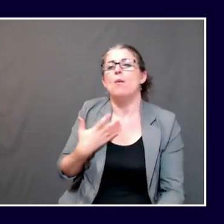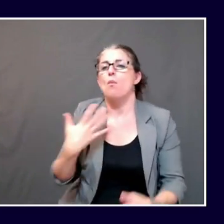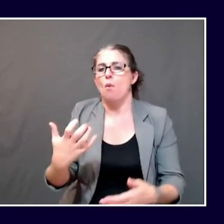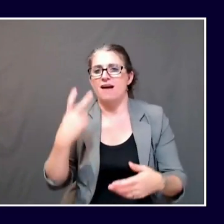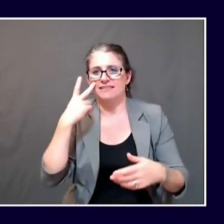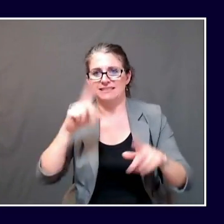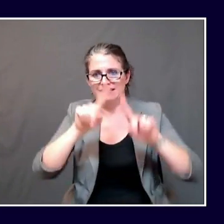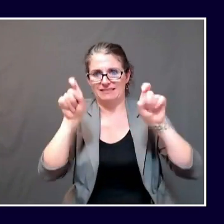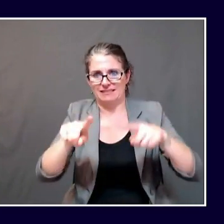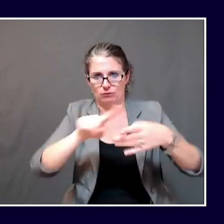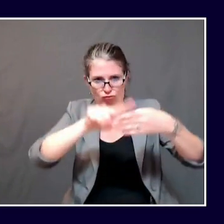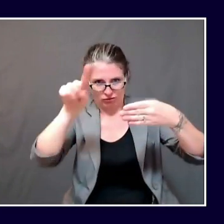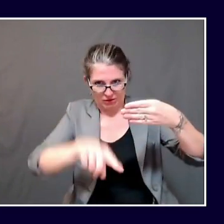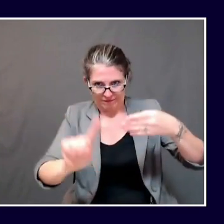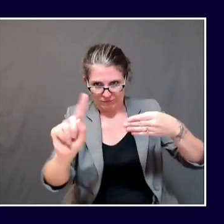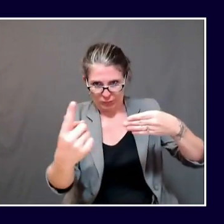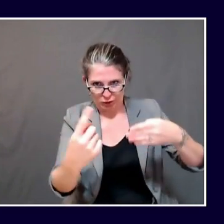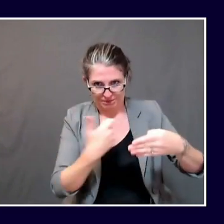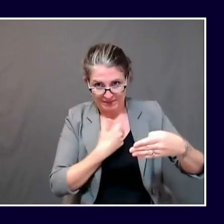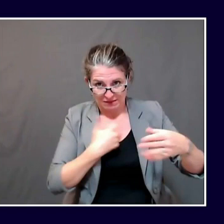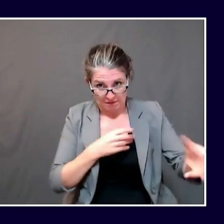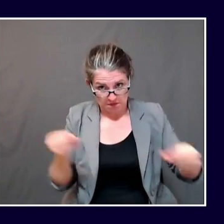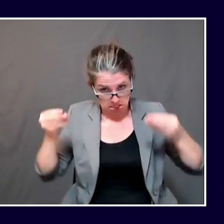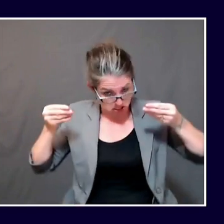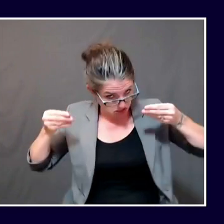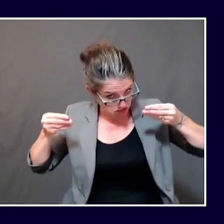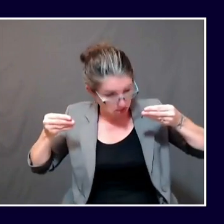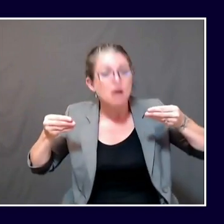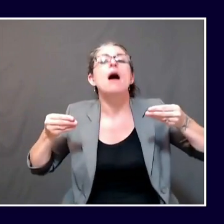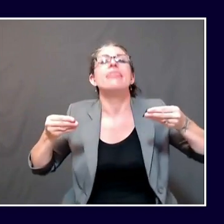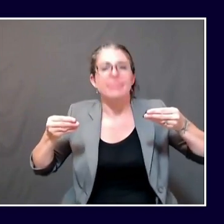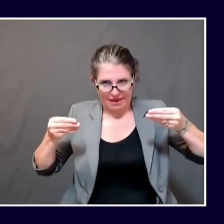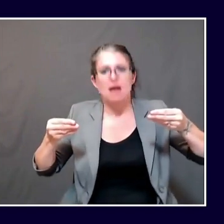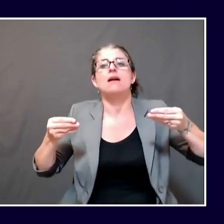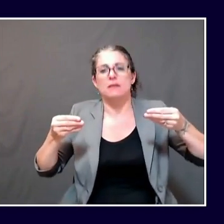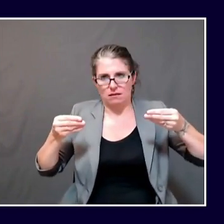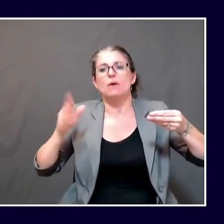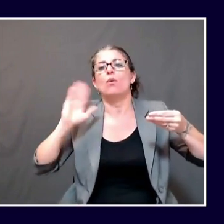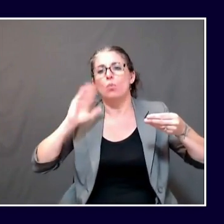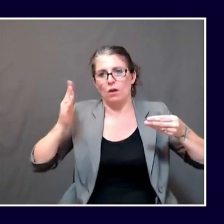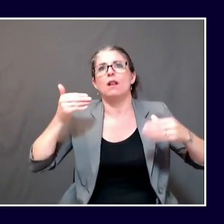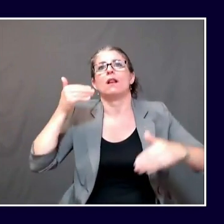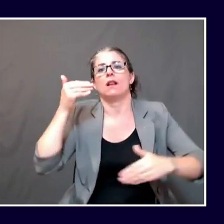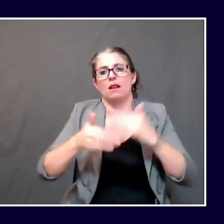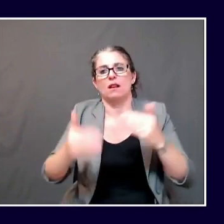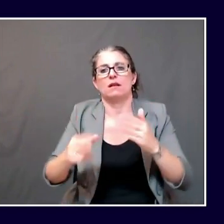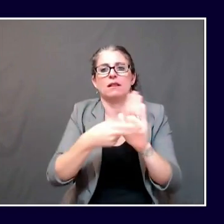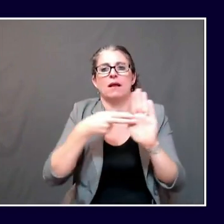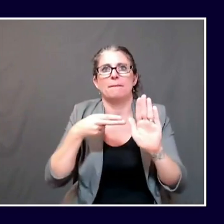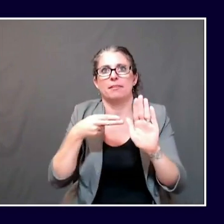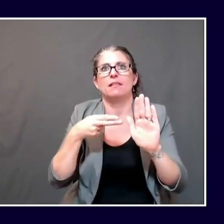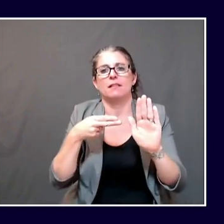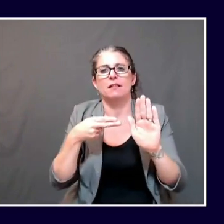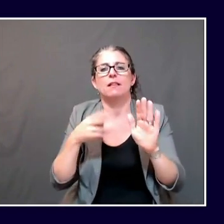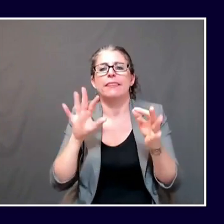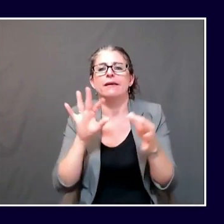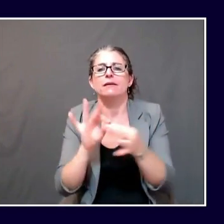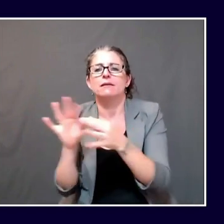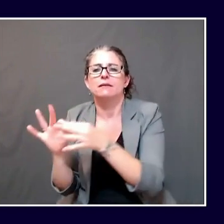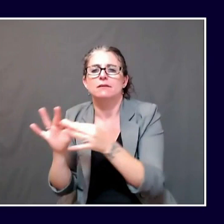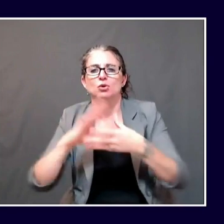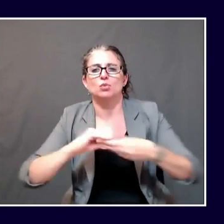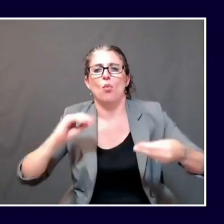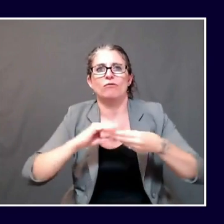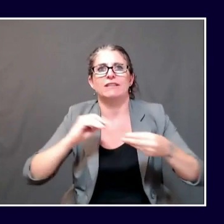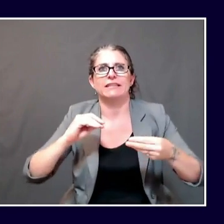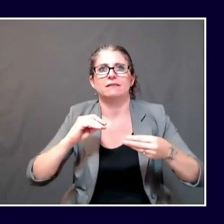individuals have indeed tested positive. Once we've crossed that threshold, it will become more of an outbreak, but that is really more of a term